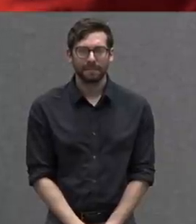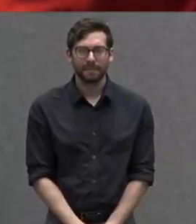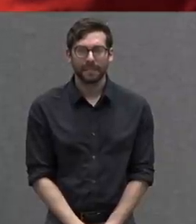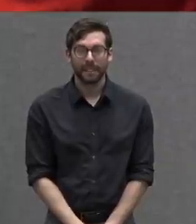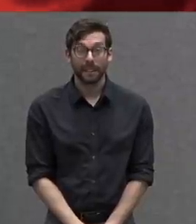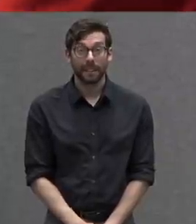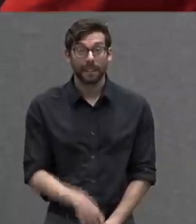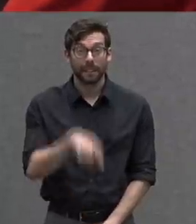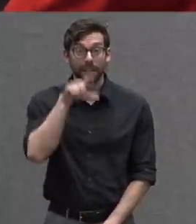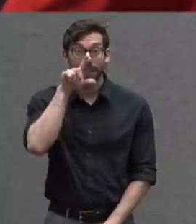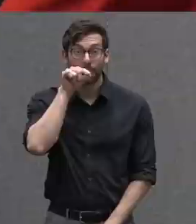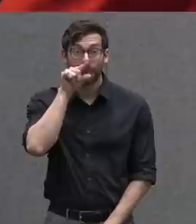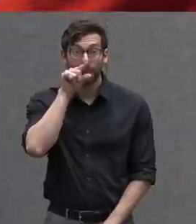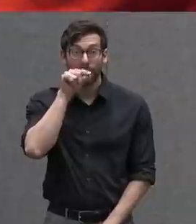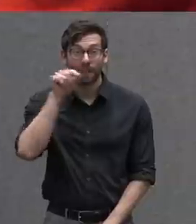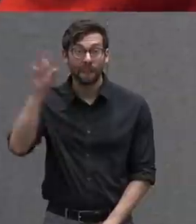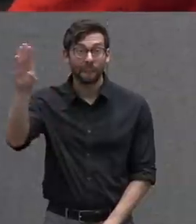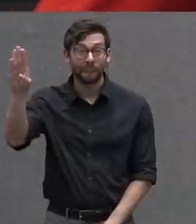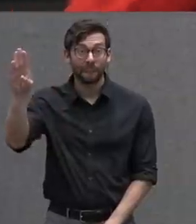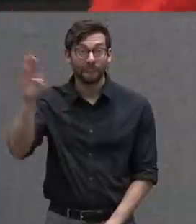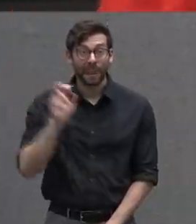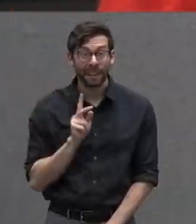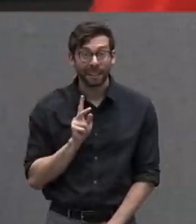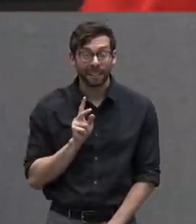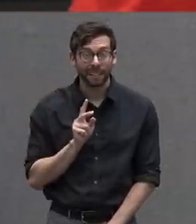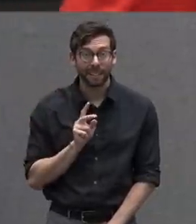The bird came back.